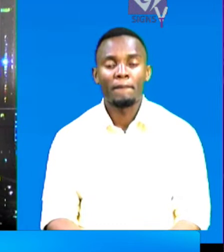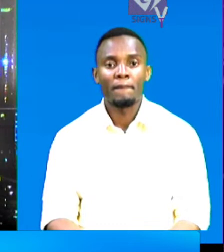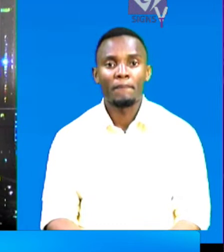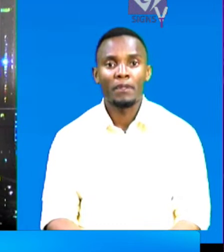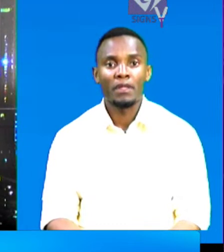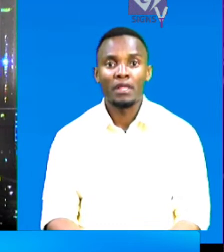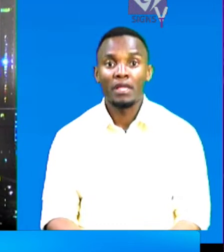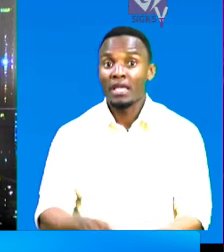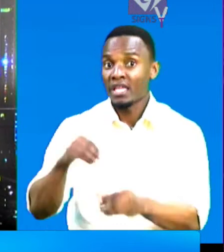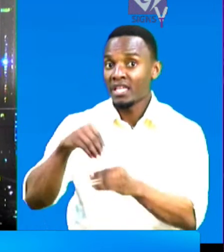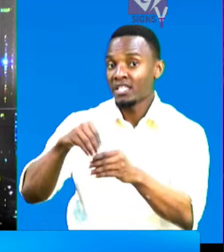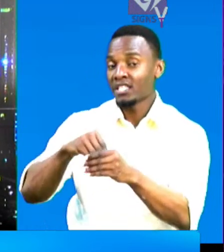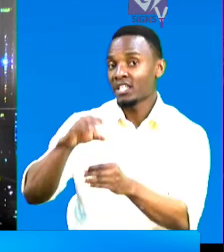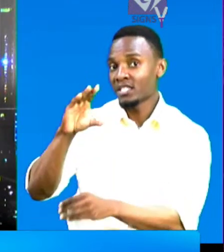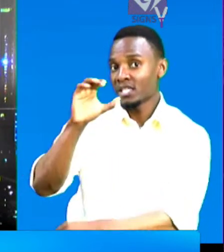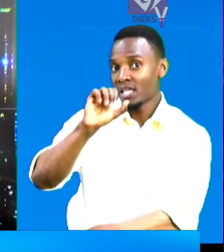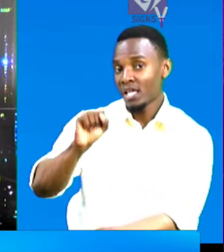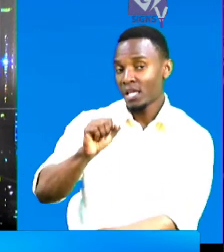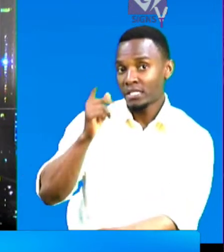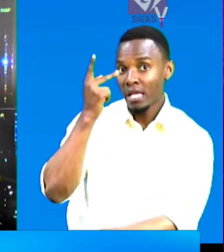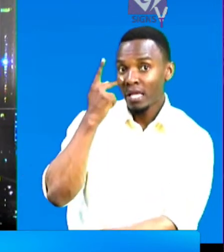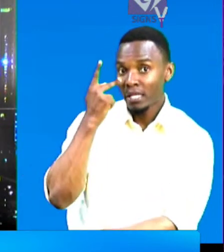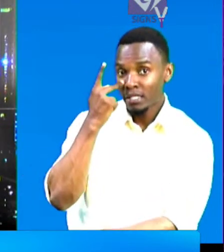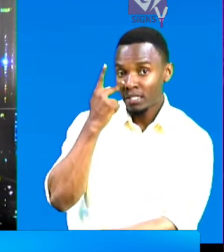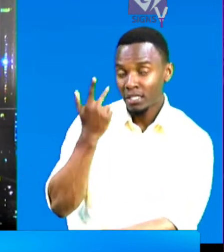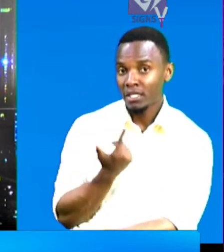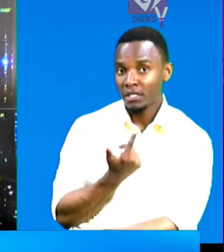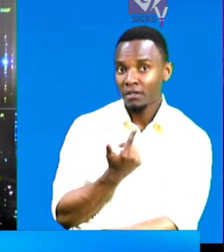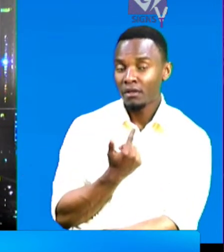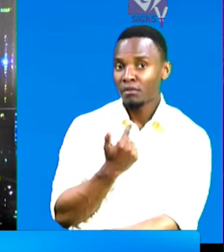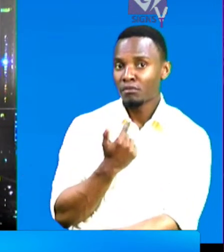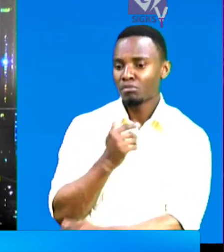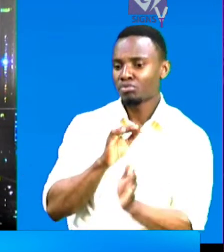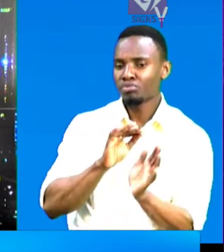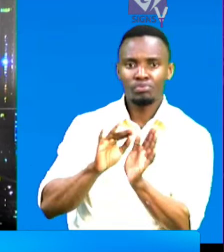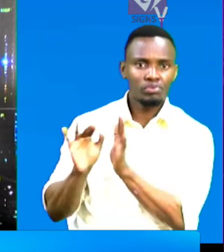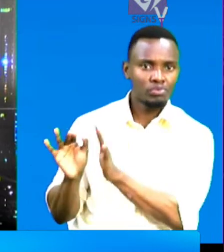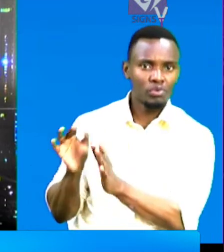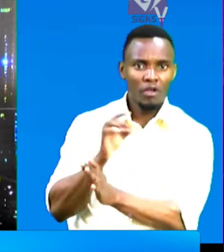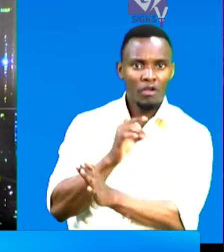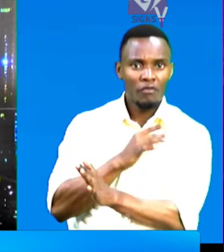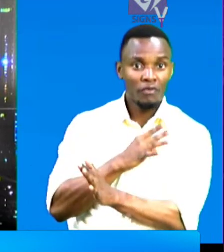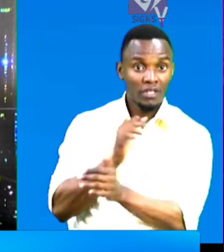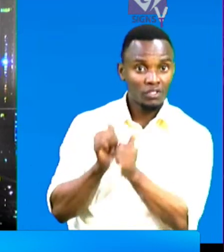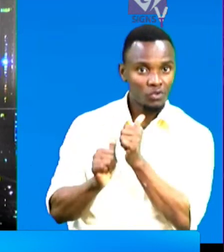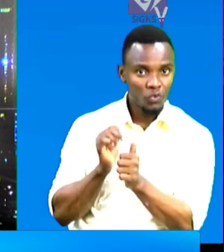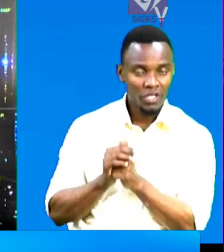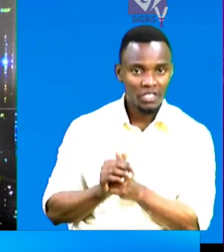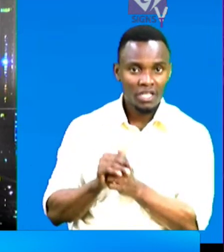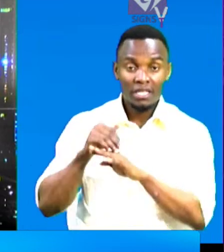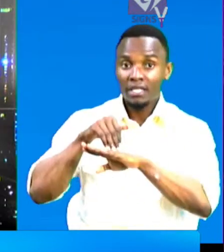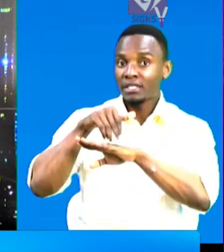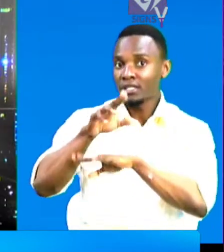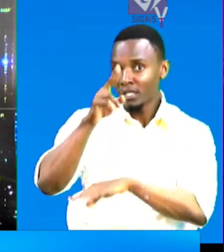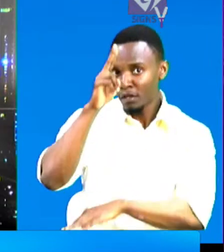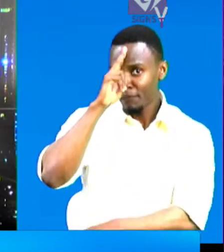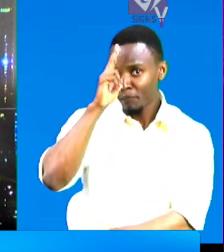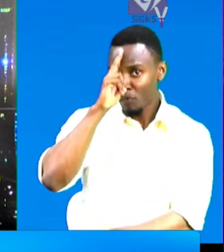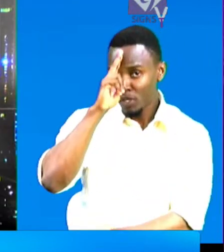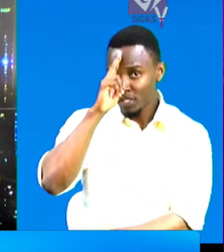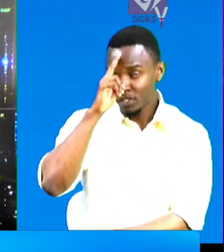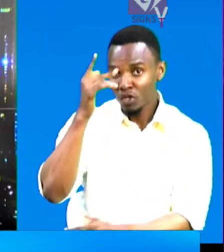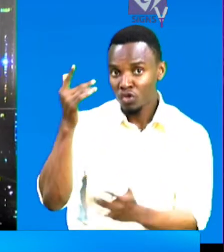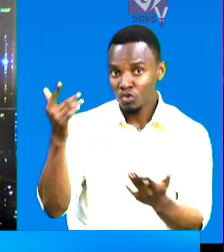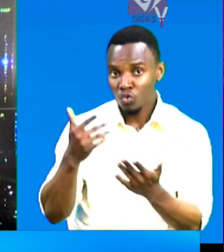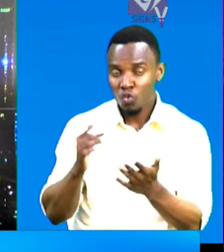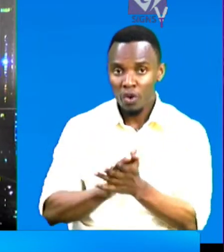Interior Cabinet Secretary Professor Kithure Kindiki has dismissed fears that the deployment of police officers to